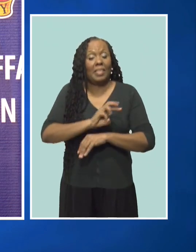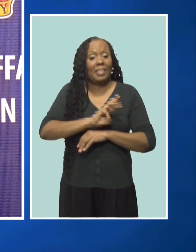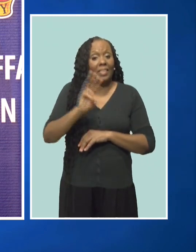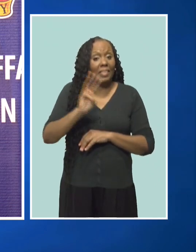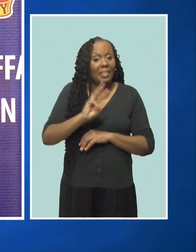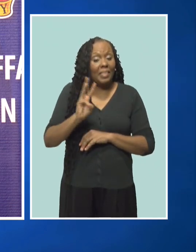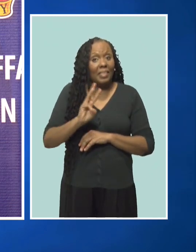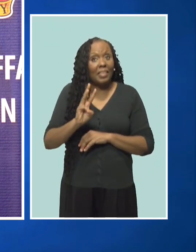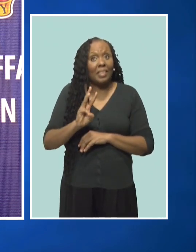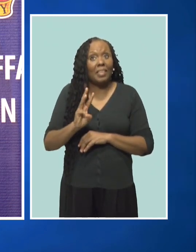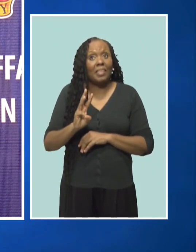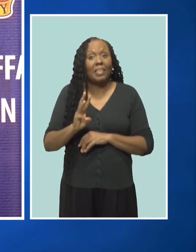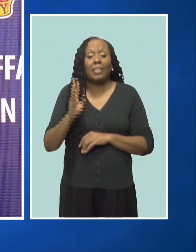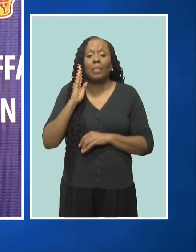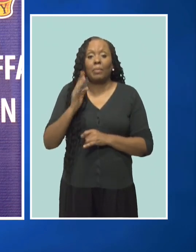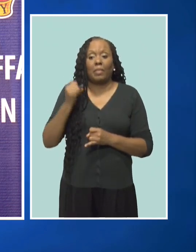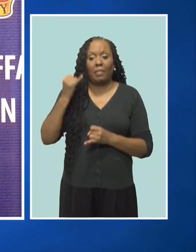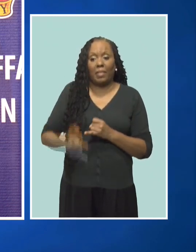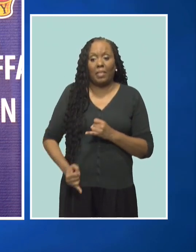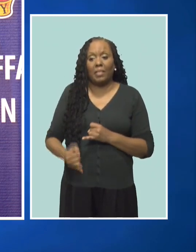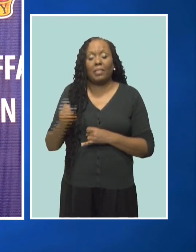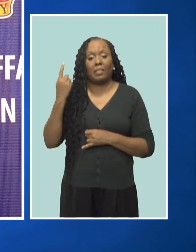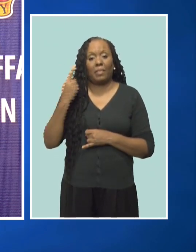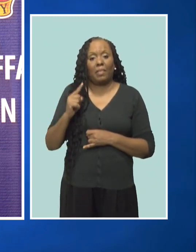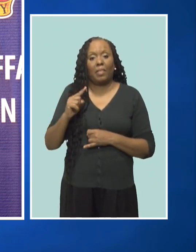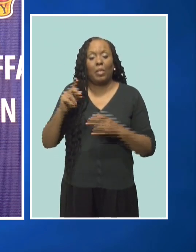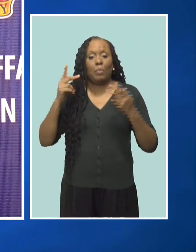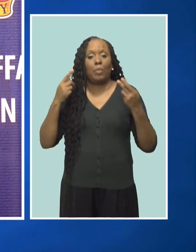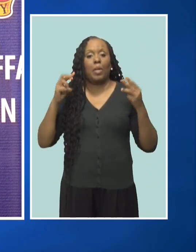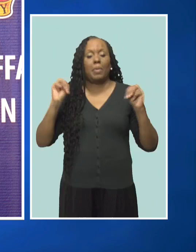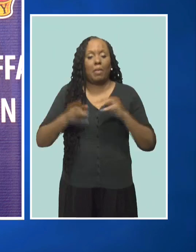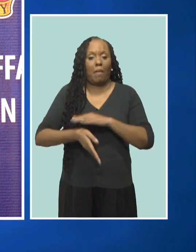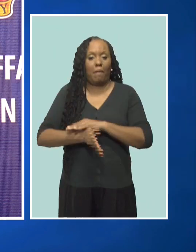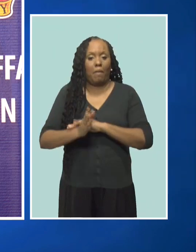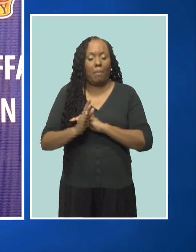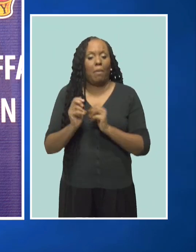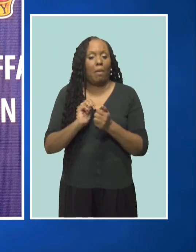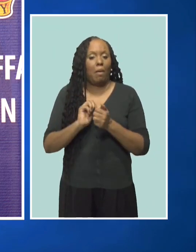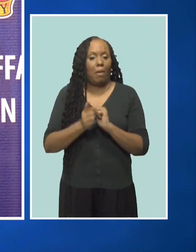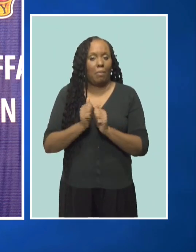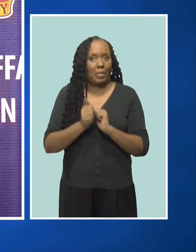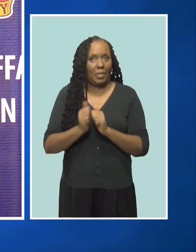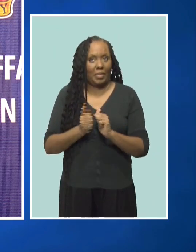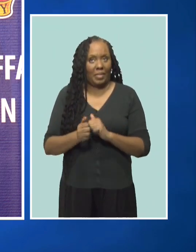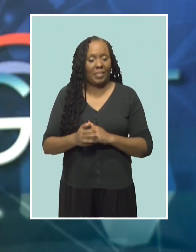p.m., is the finals of the Prime Minister's Cup, a football competition.